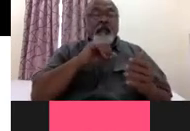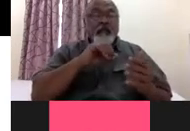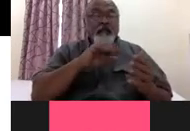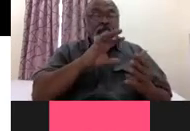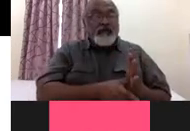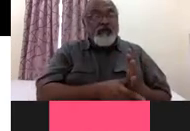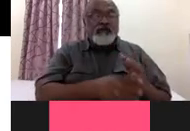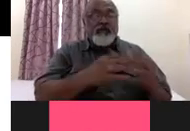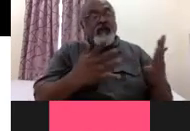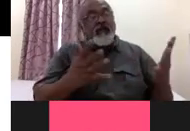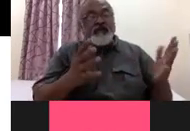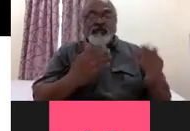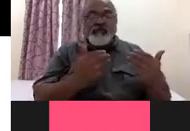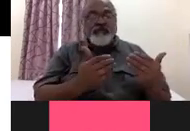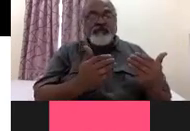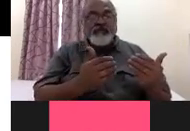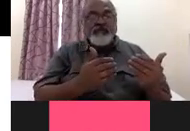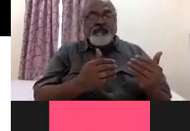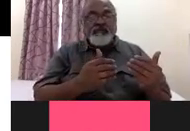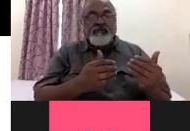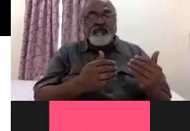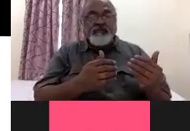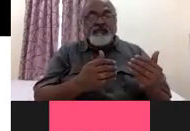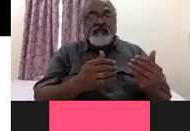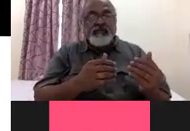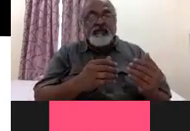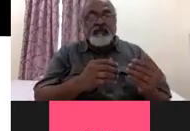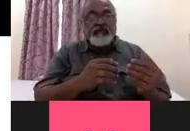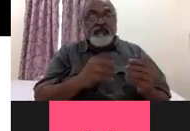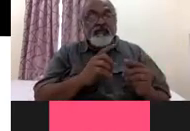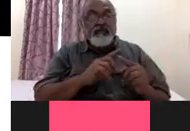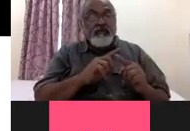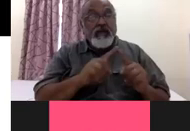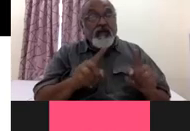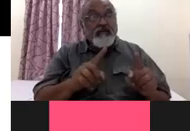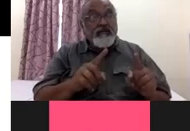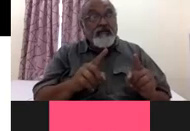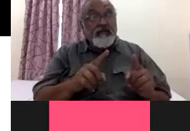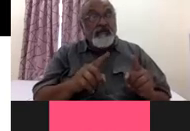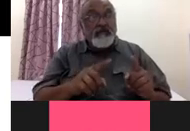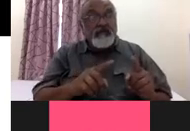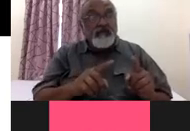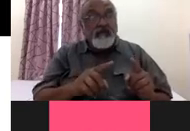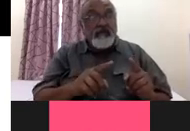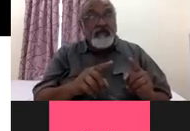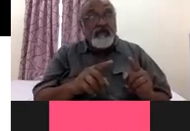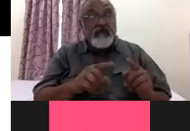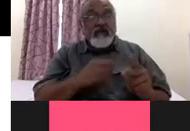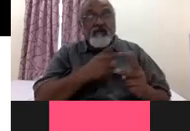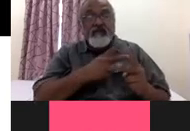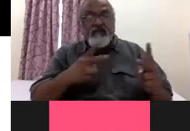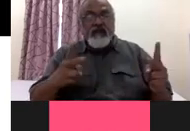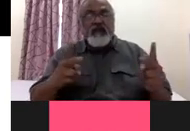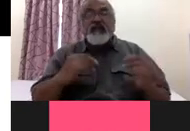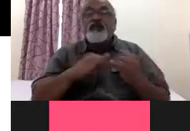disability. That when that, that interacts with the various societal factors, which we talked earlier, you